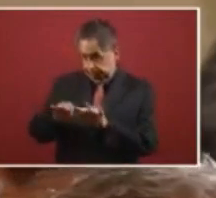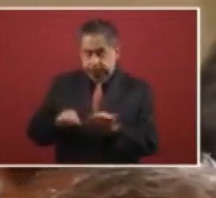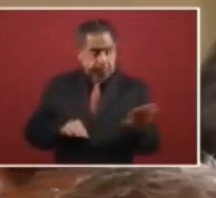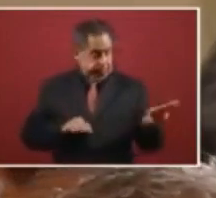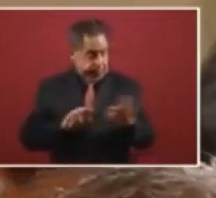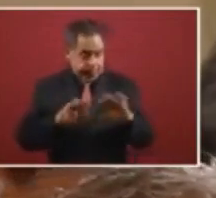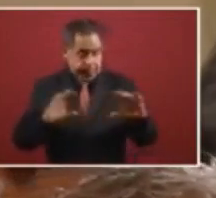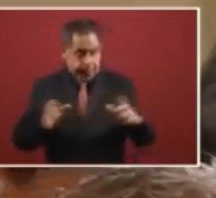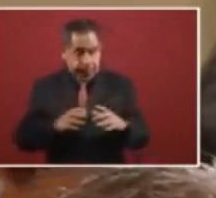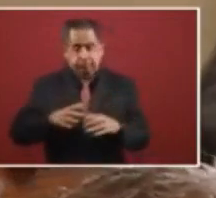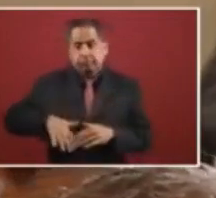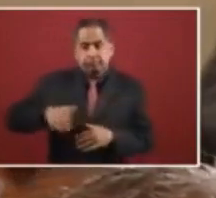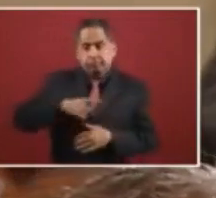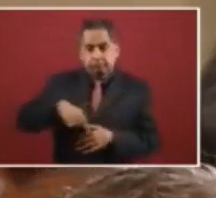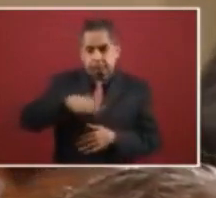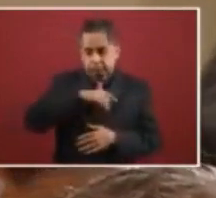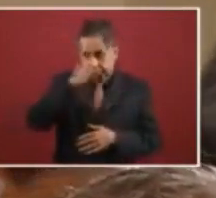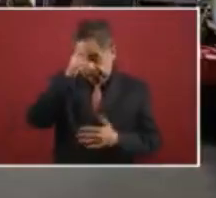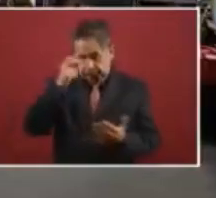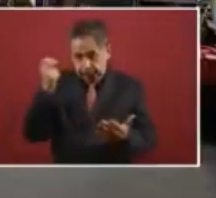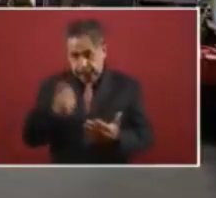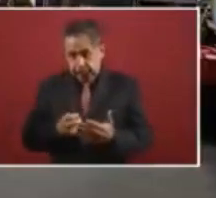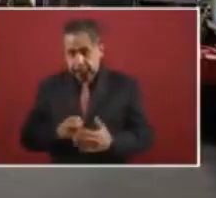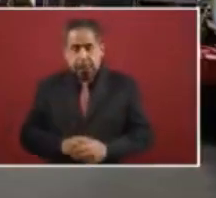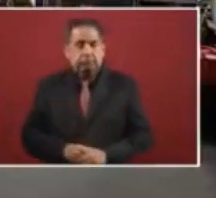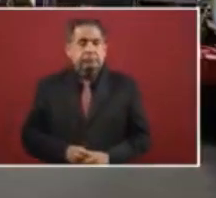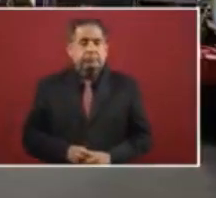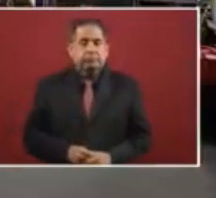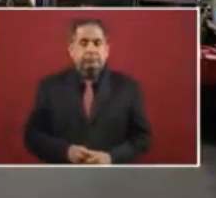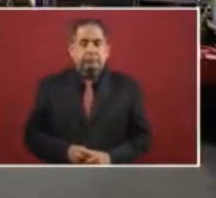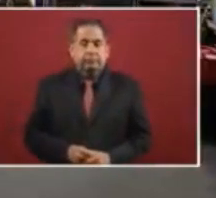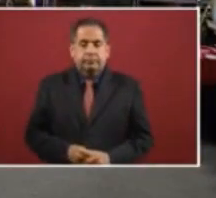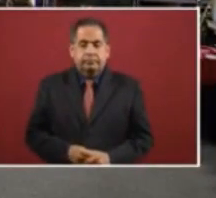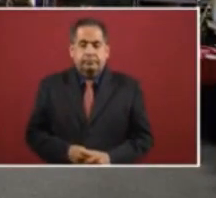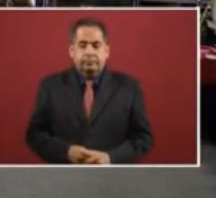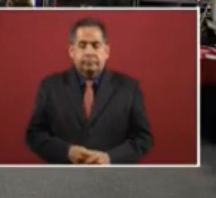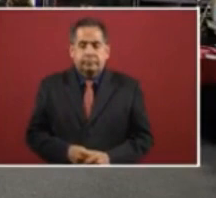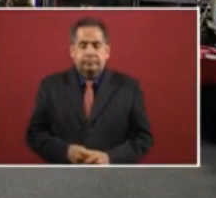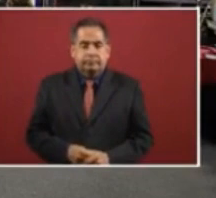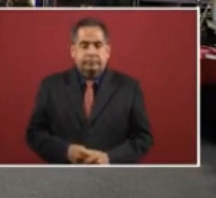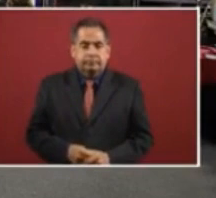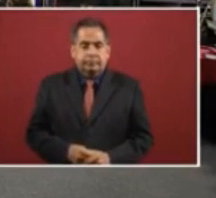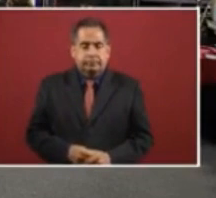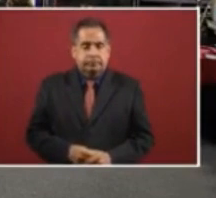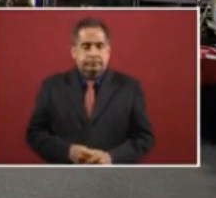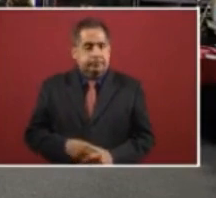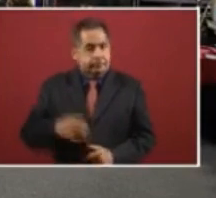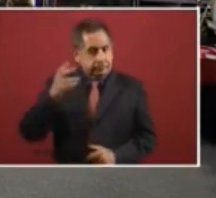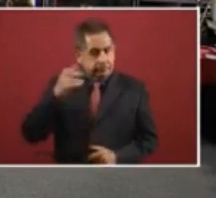energy commission. And did it have anything to do with this agreement that you guys came to?